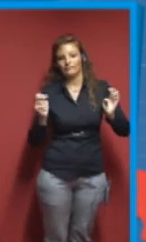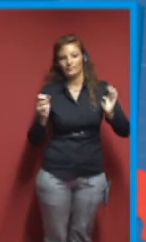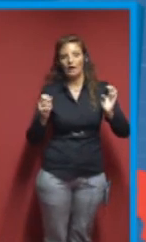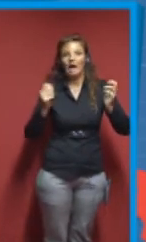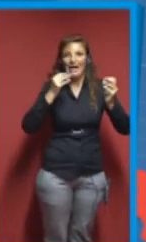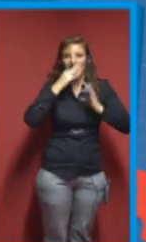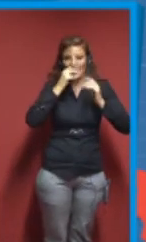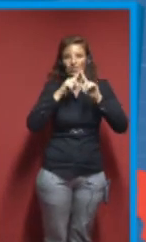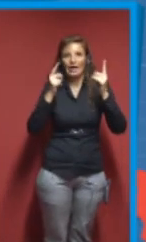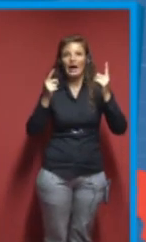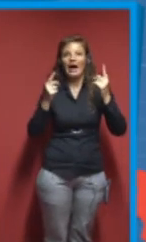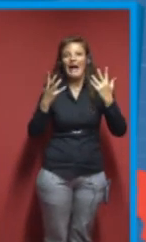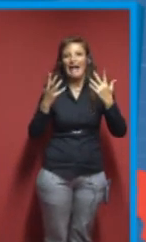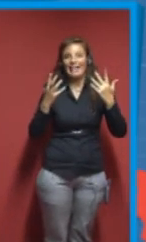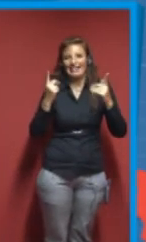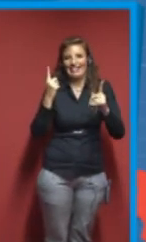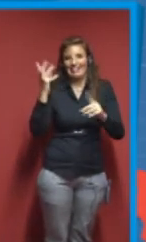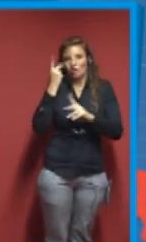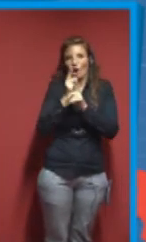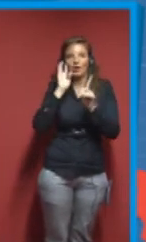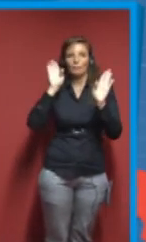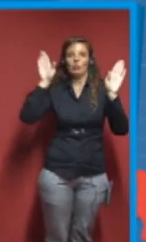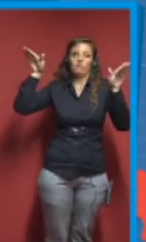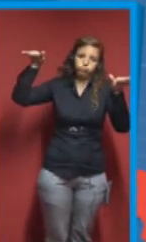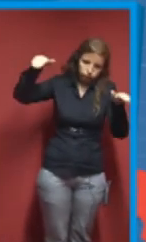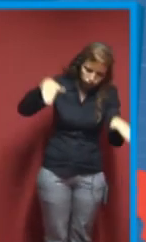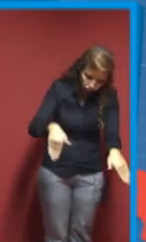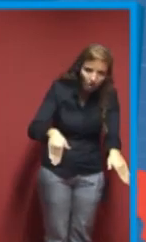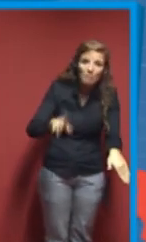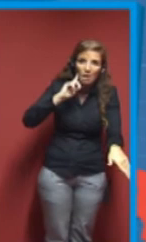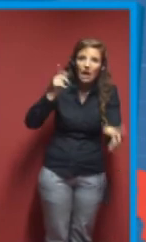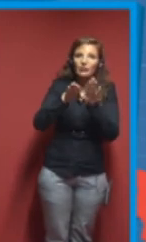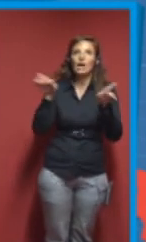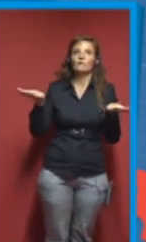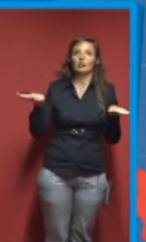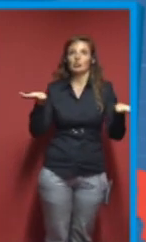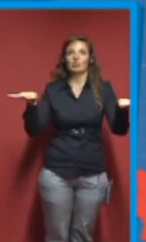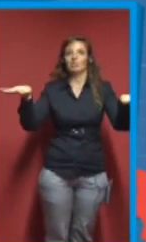a picchiata, uno può volare in maniera orizzontale.